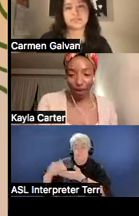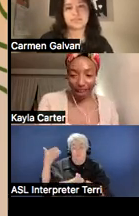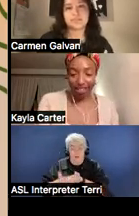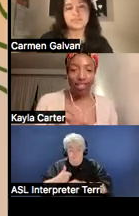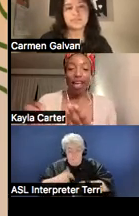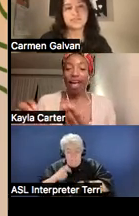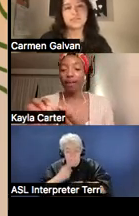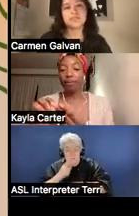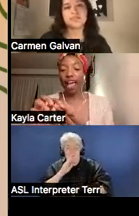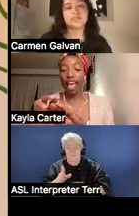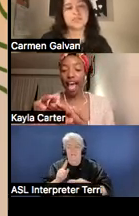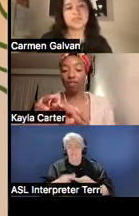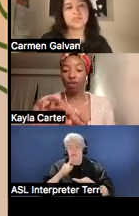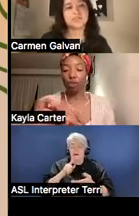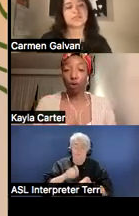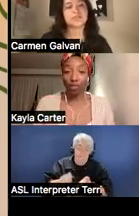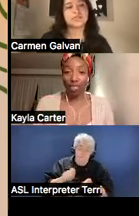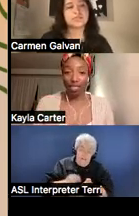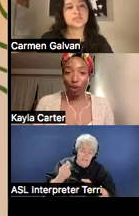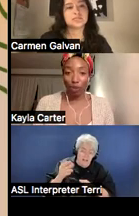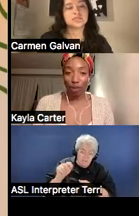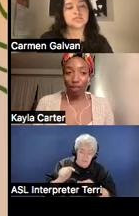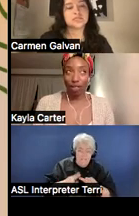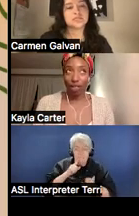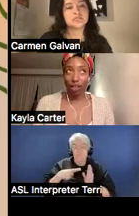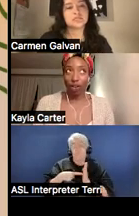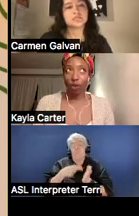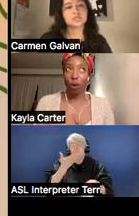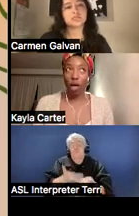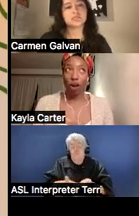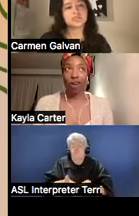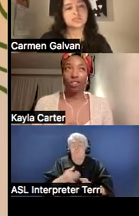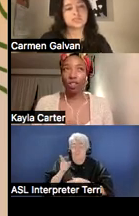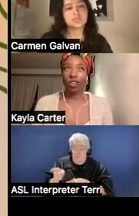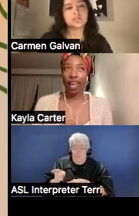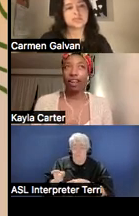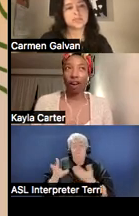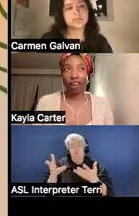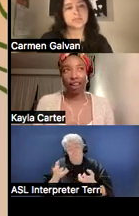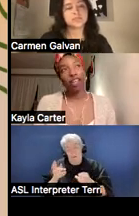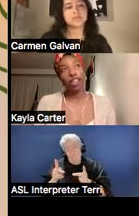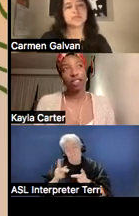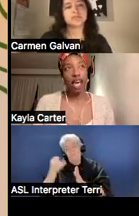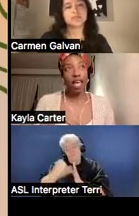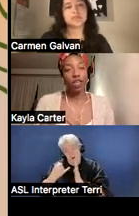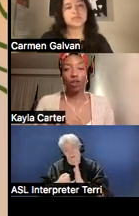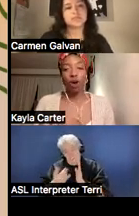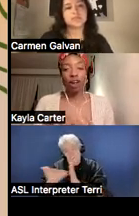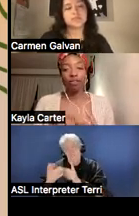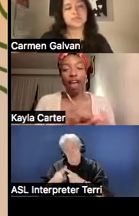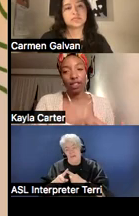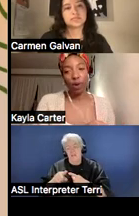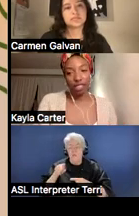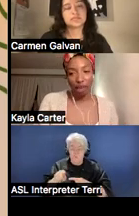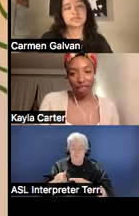write the grant. I have to prove to these people who want artists to create art that you are